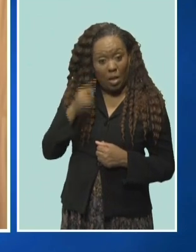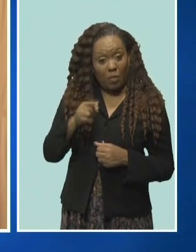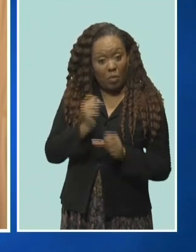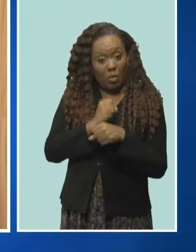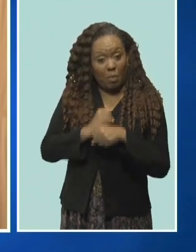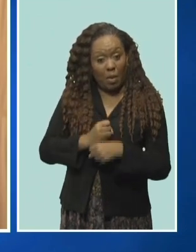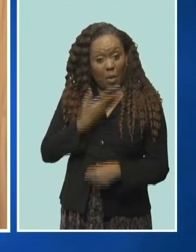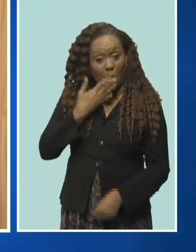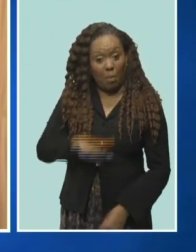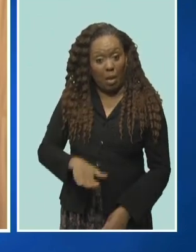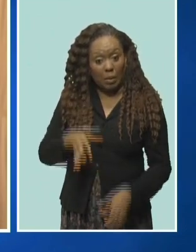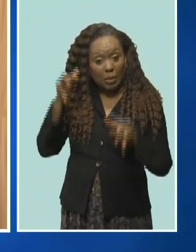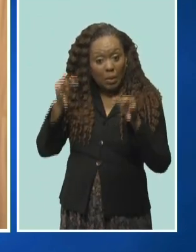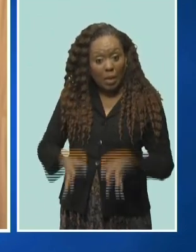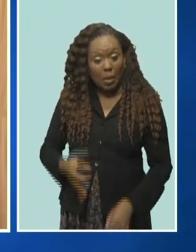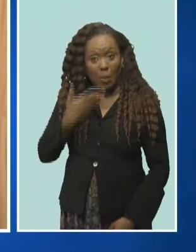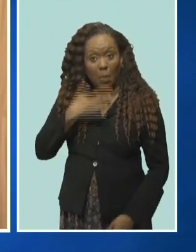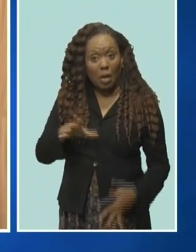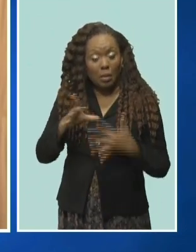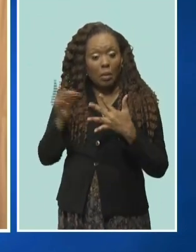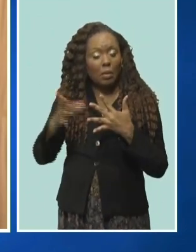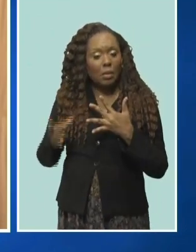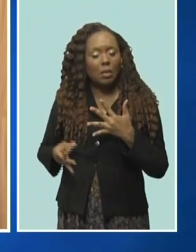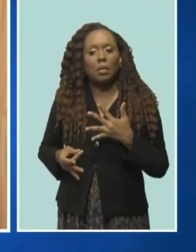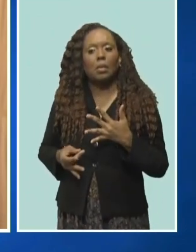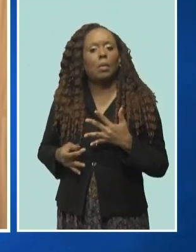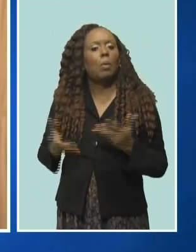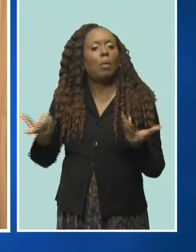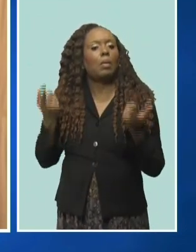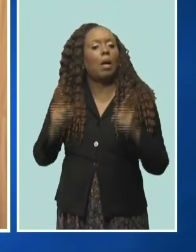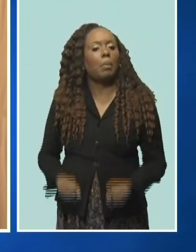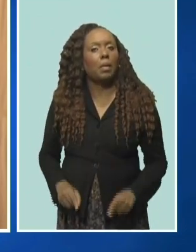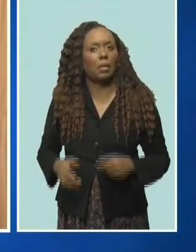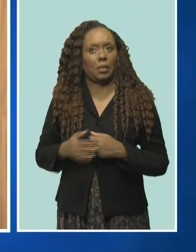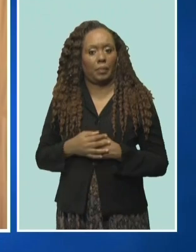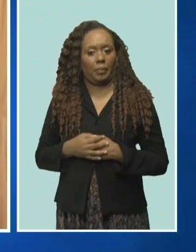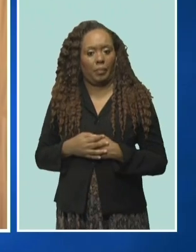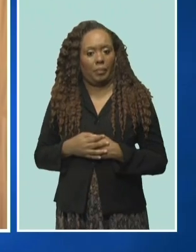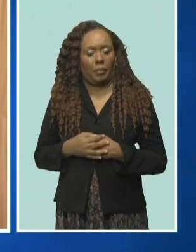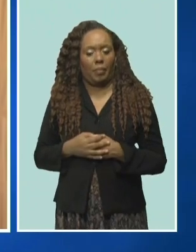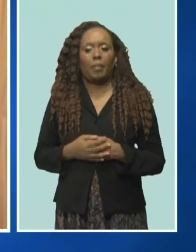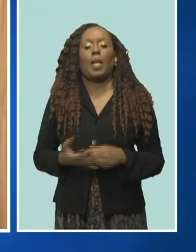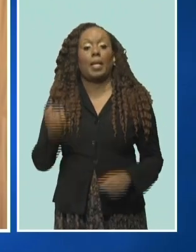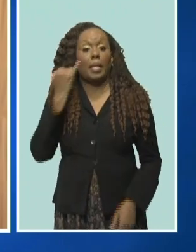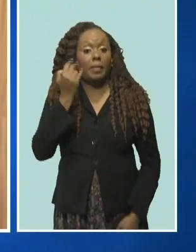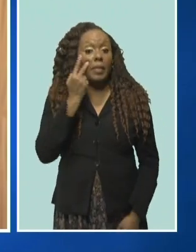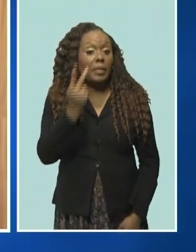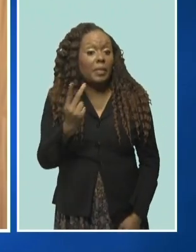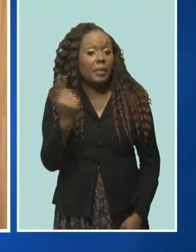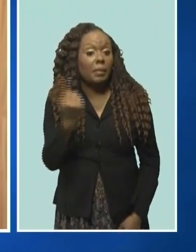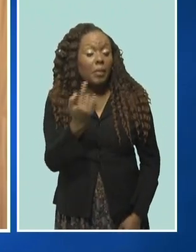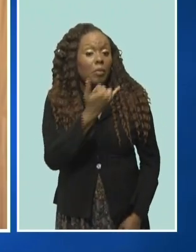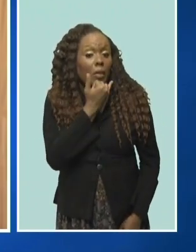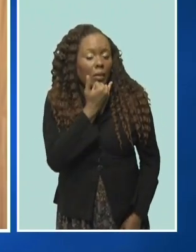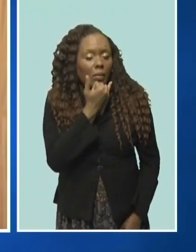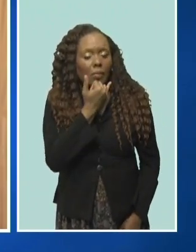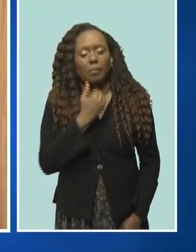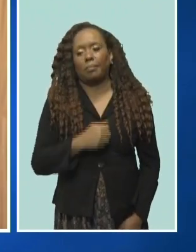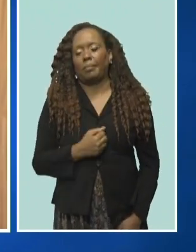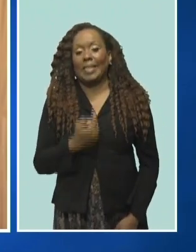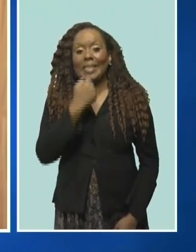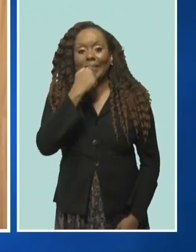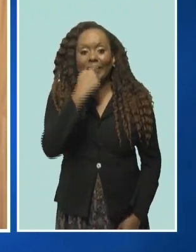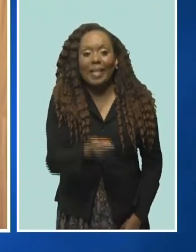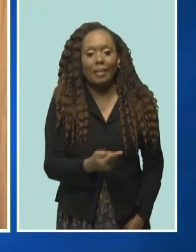choices. My friends, what am I telling you? If we see wrong, say something. If we can correct a child